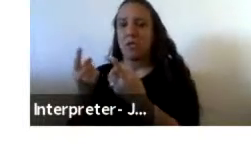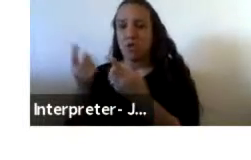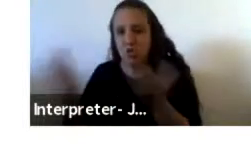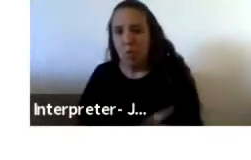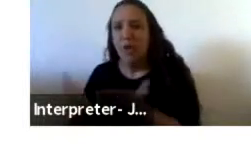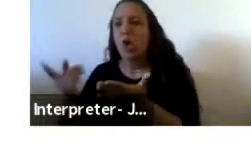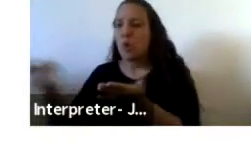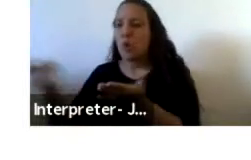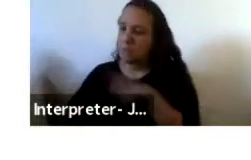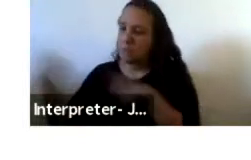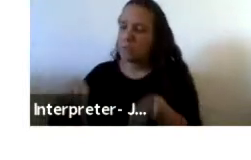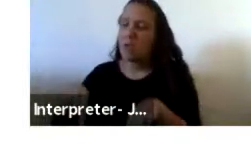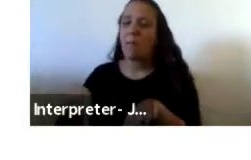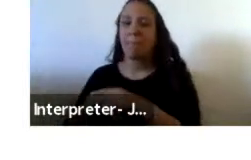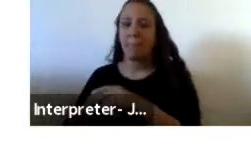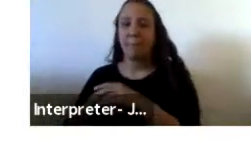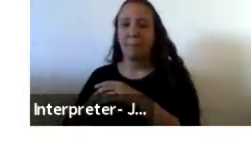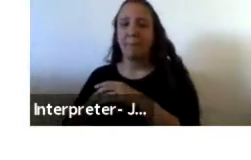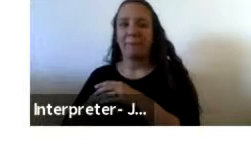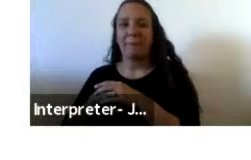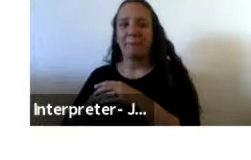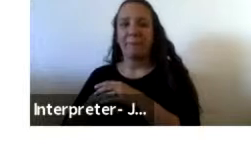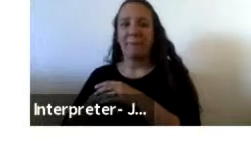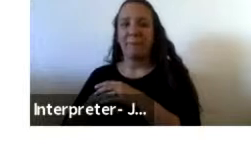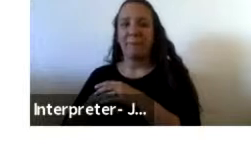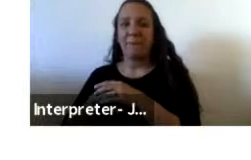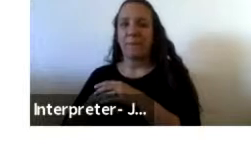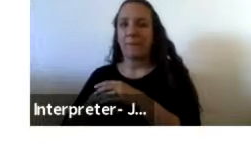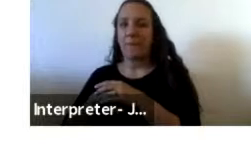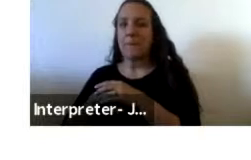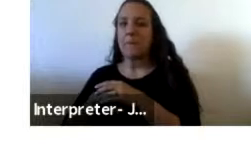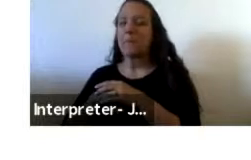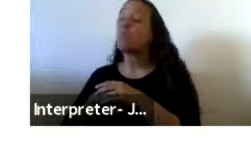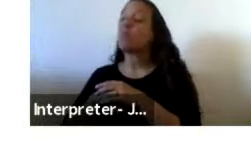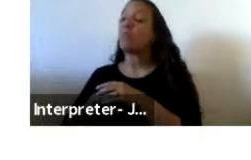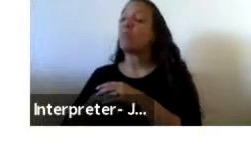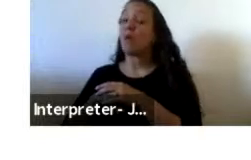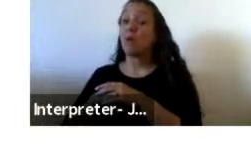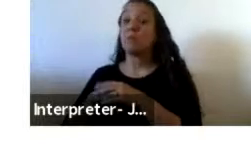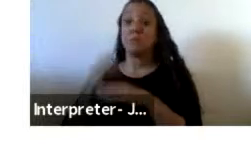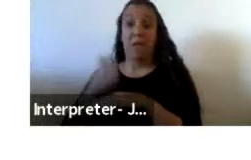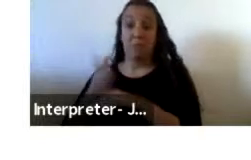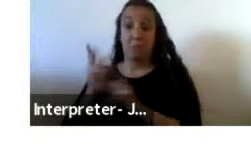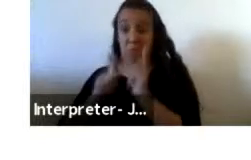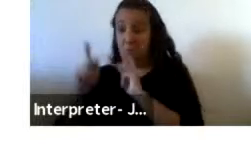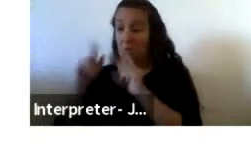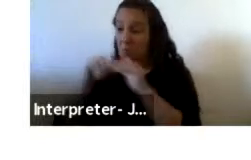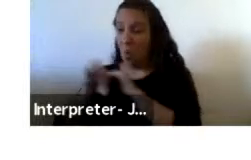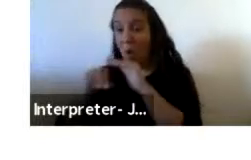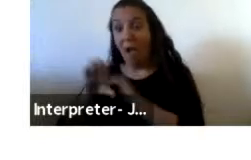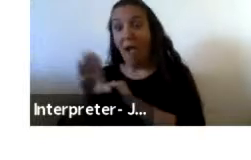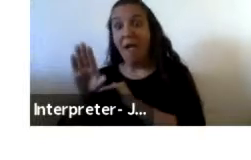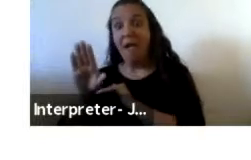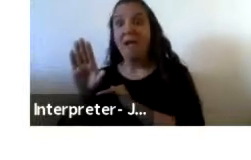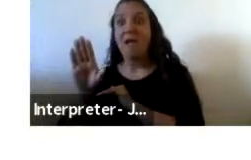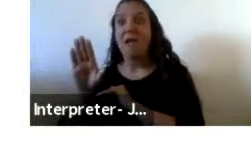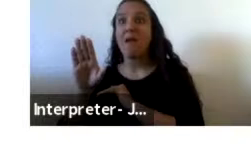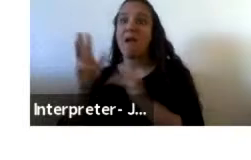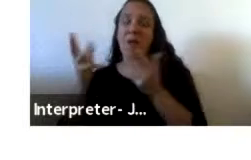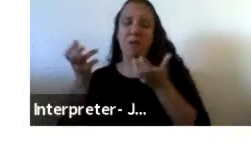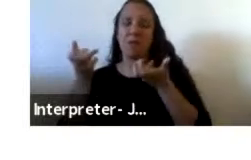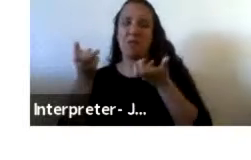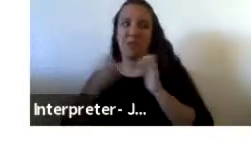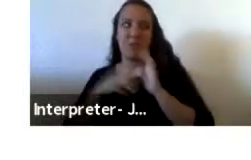house. But I think that once you come in and bring people into your place of business, once again, you don't want to cheapen the